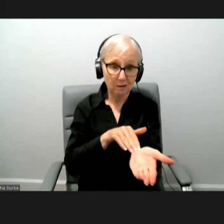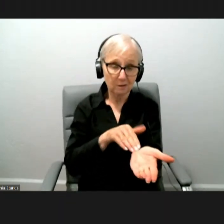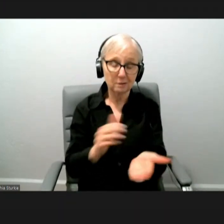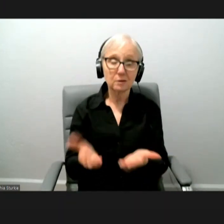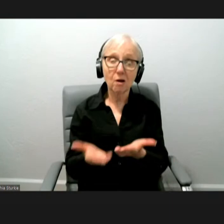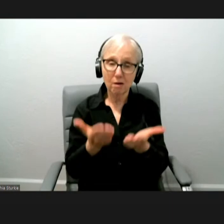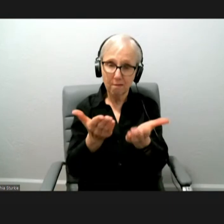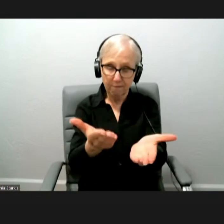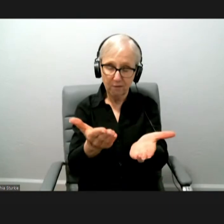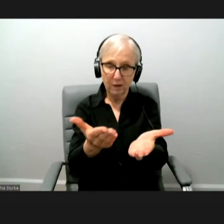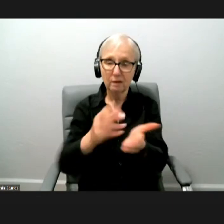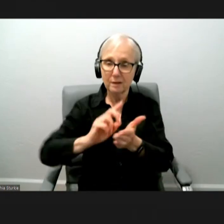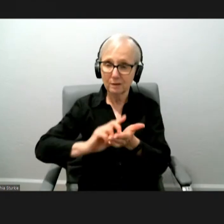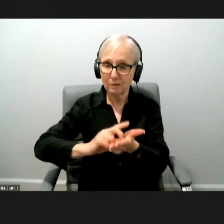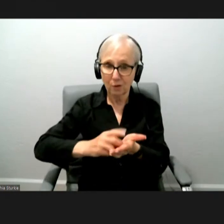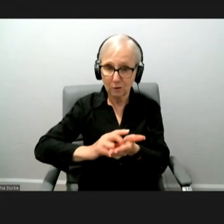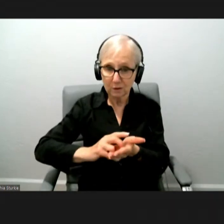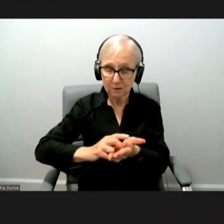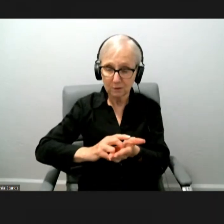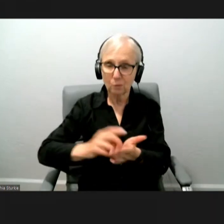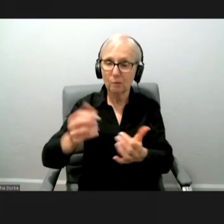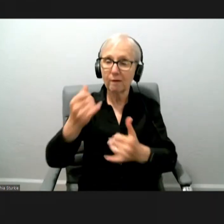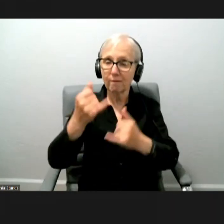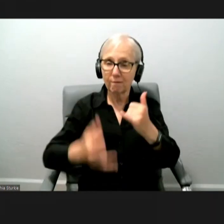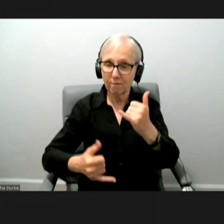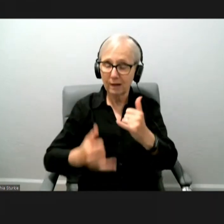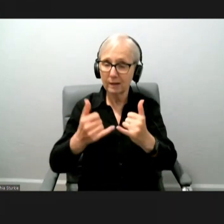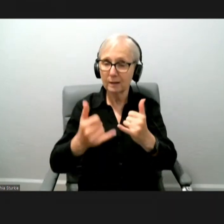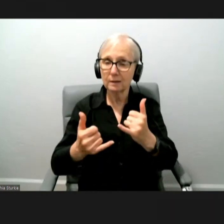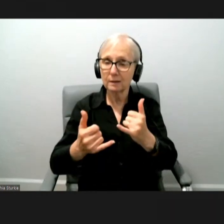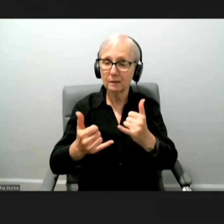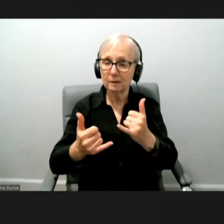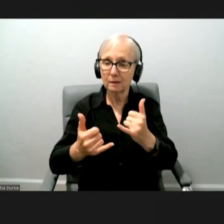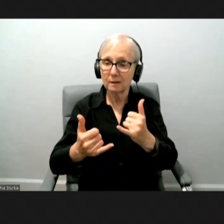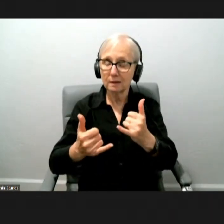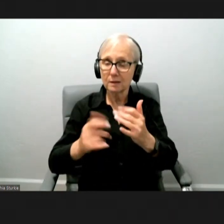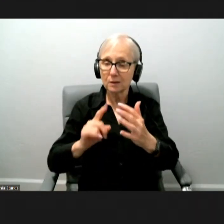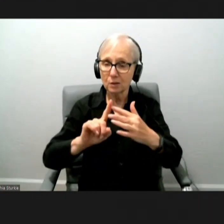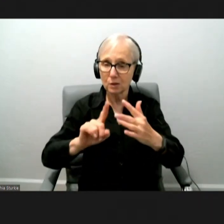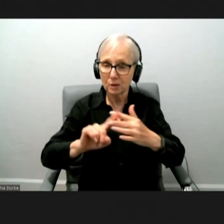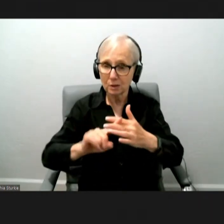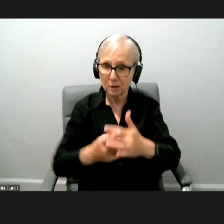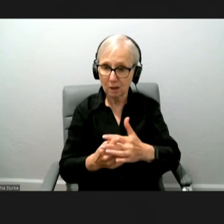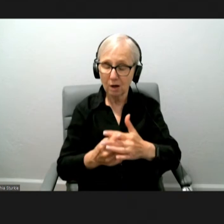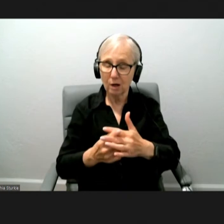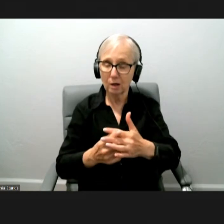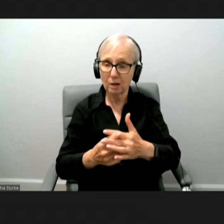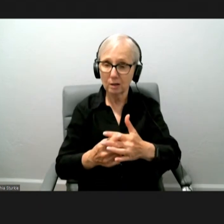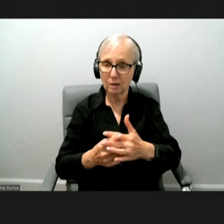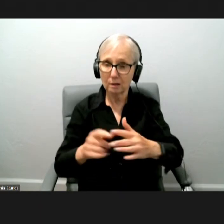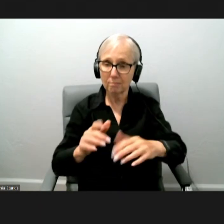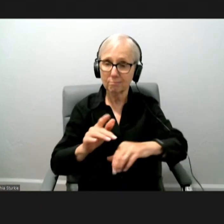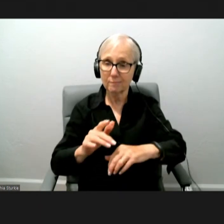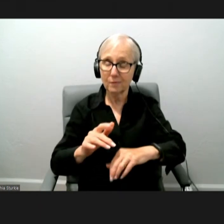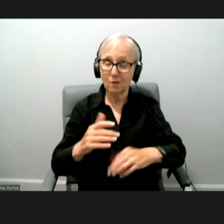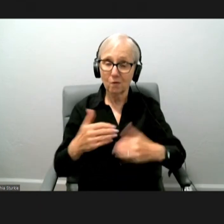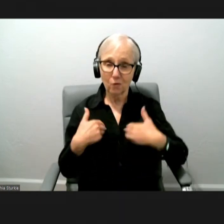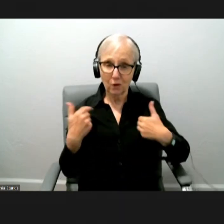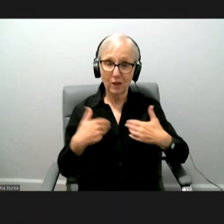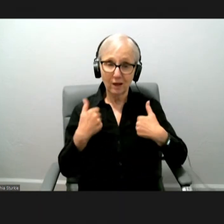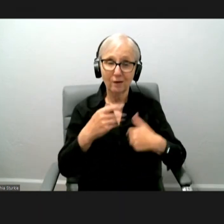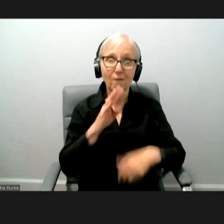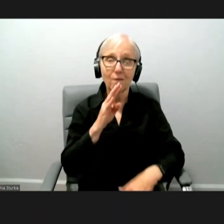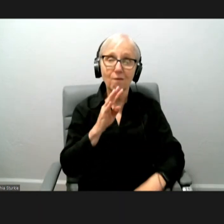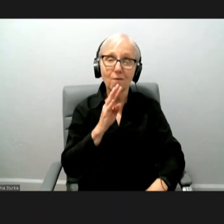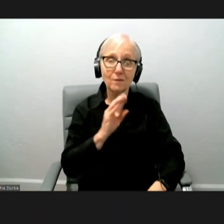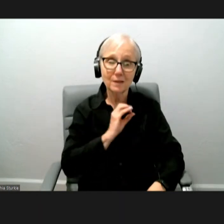doses. When we do finally get to doses available for the smaller age groups for 0